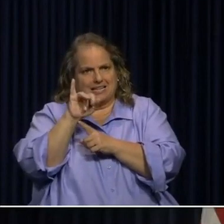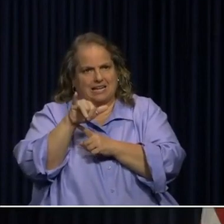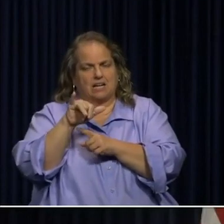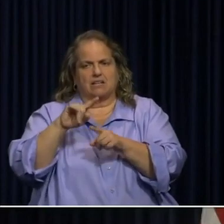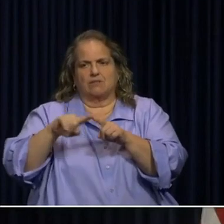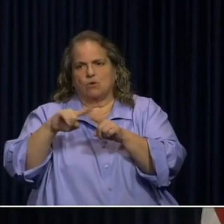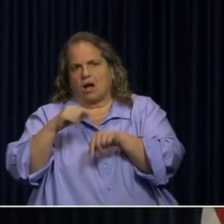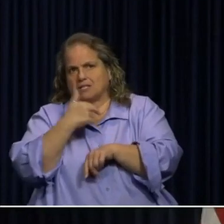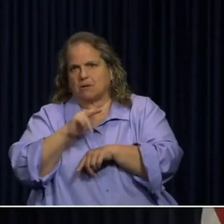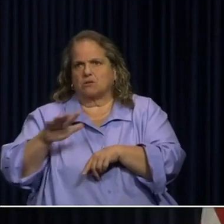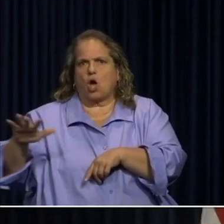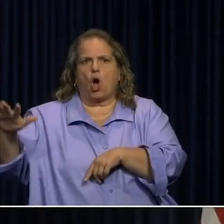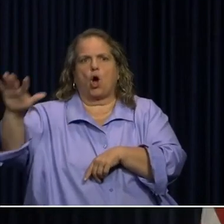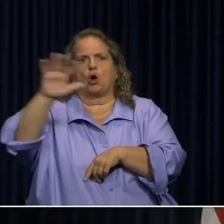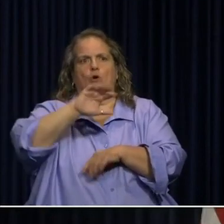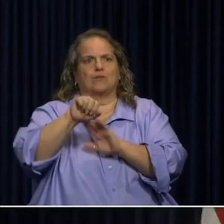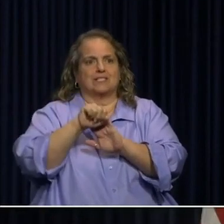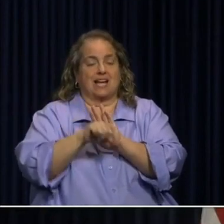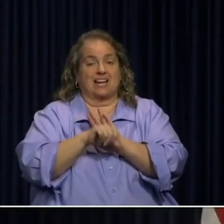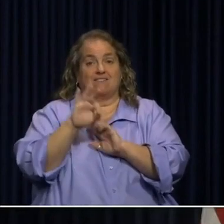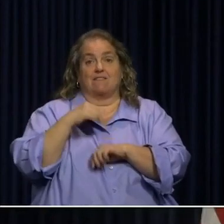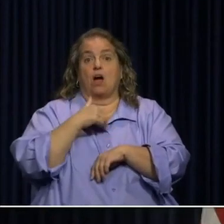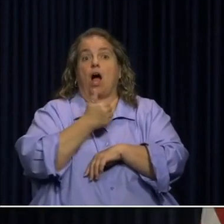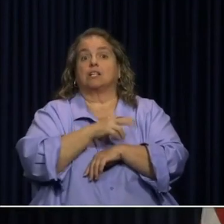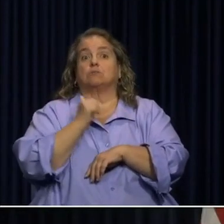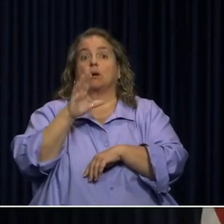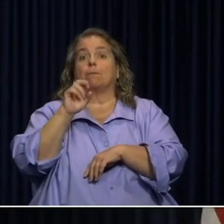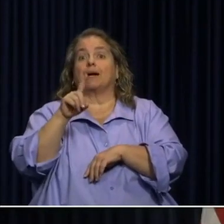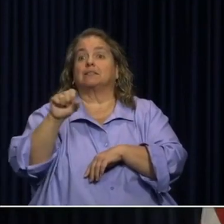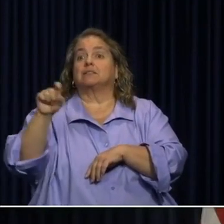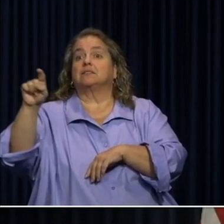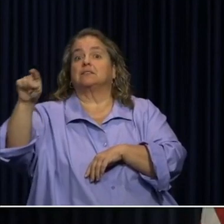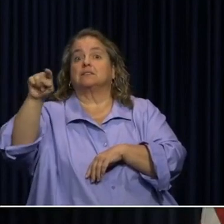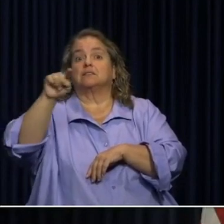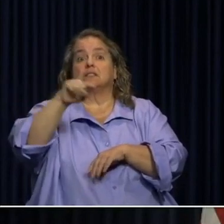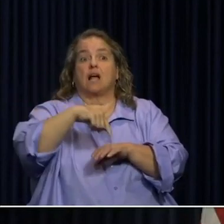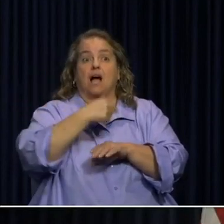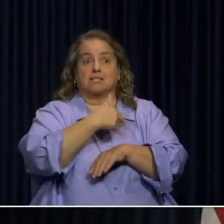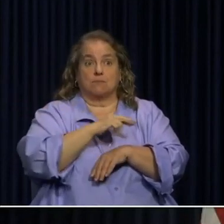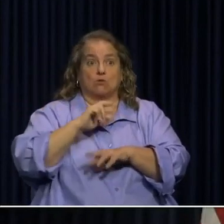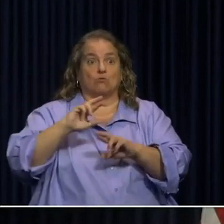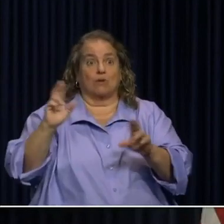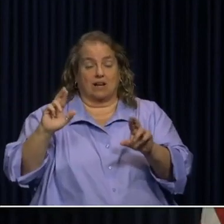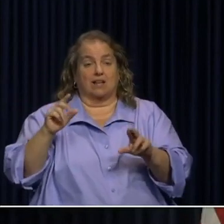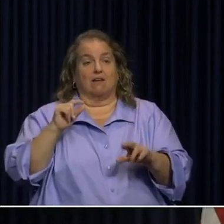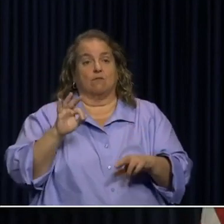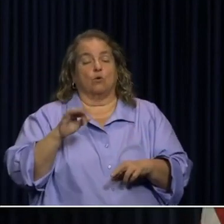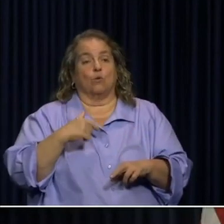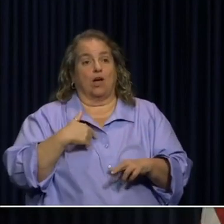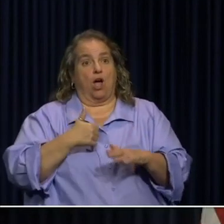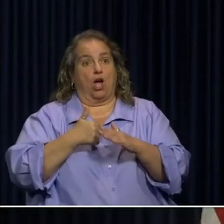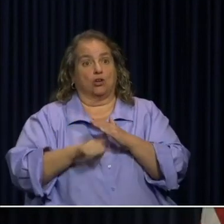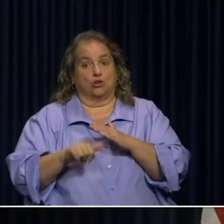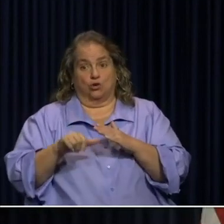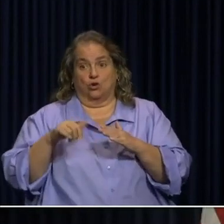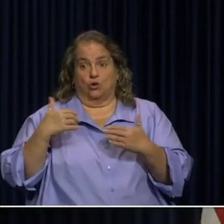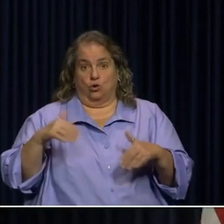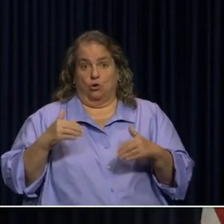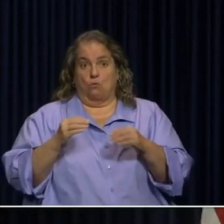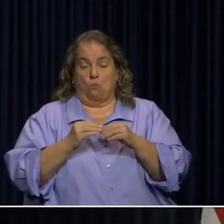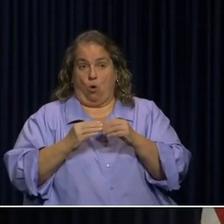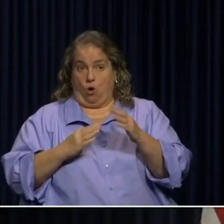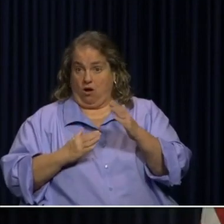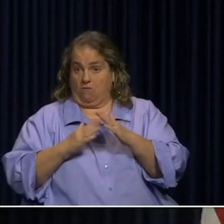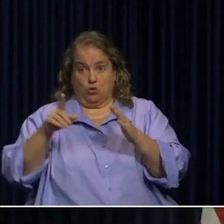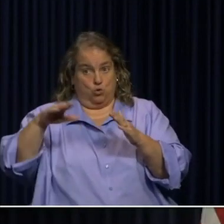making sure if there are hospital beds that are out there, especially when we are under that capacity, when they